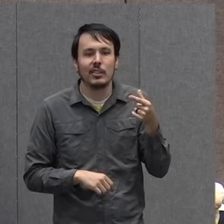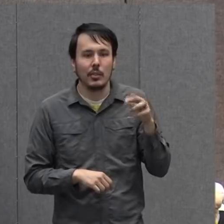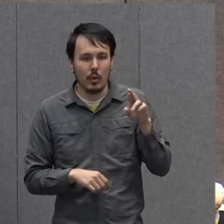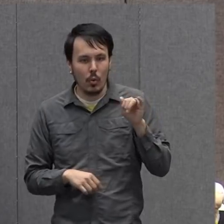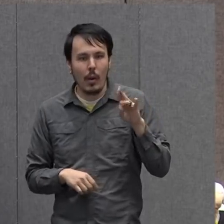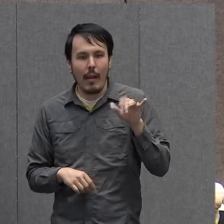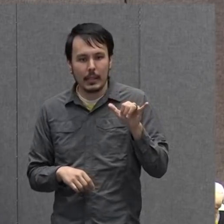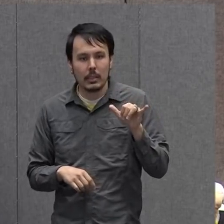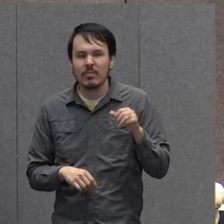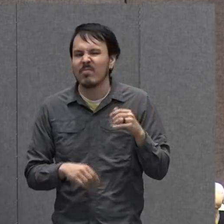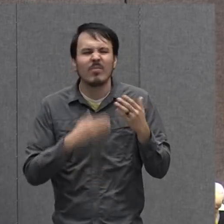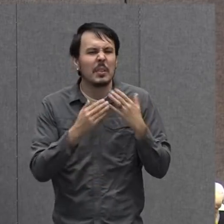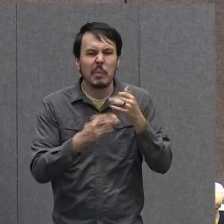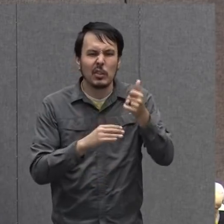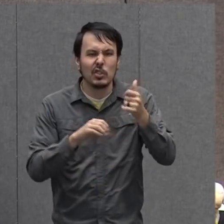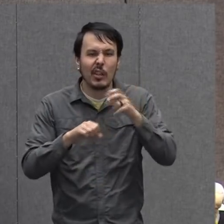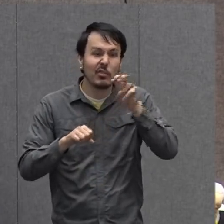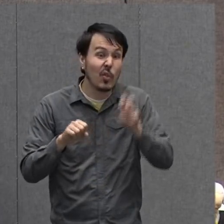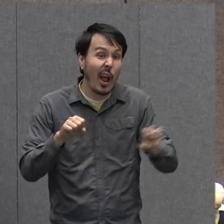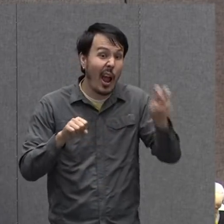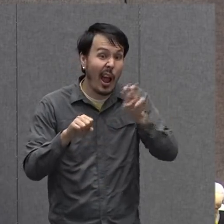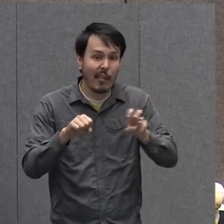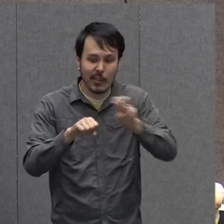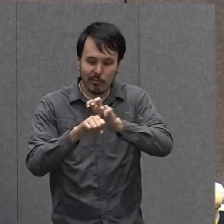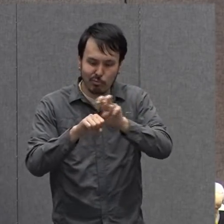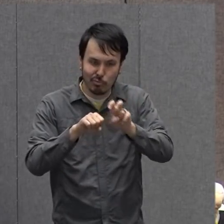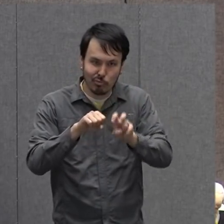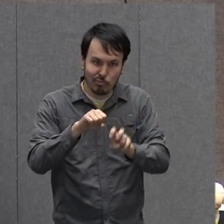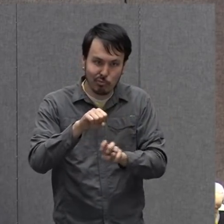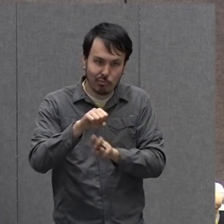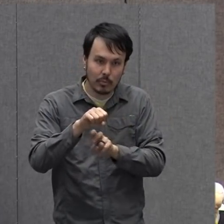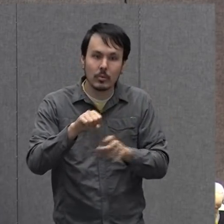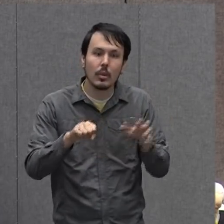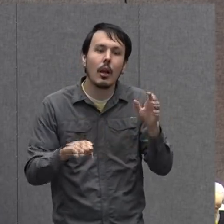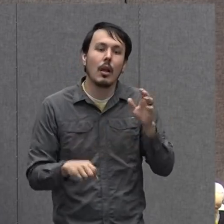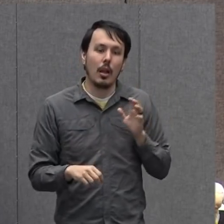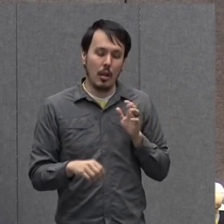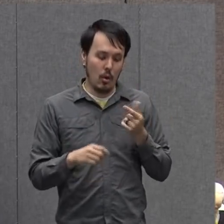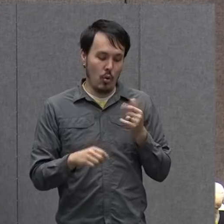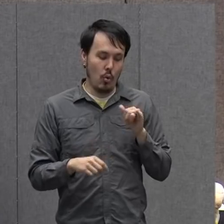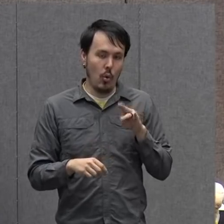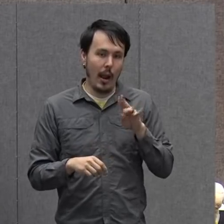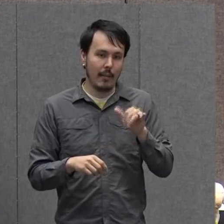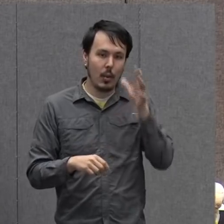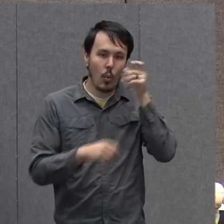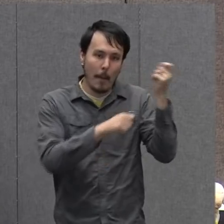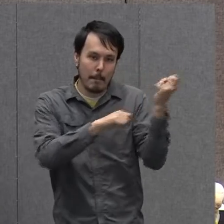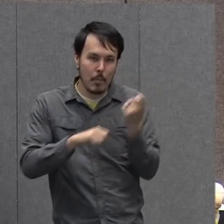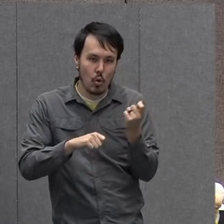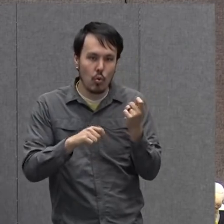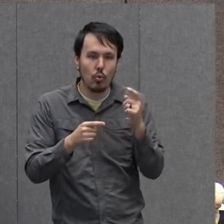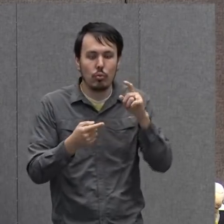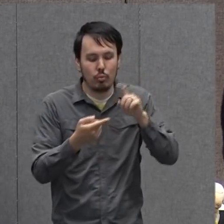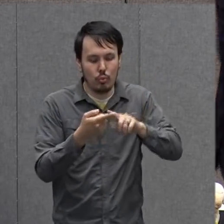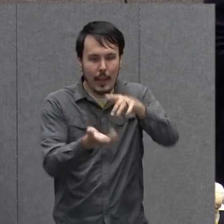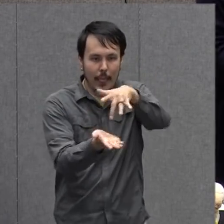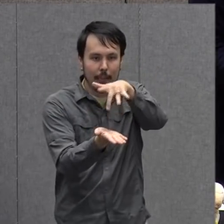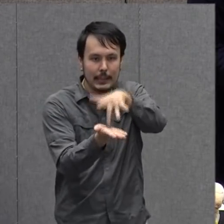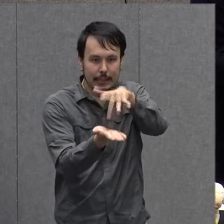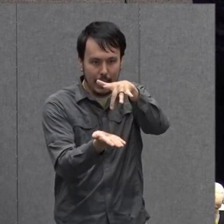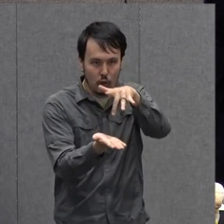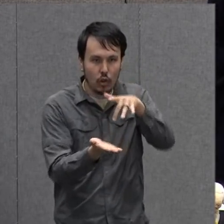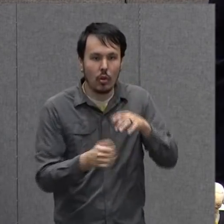these huge, massive objects. And the sun is the most massive out of all of them. And it's so